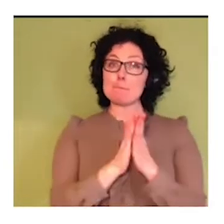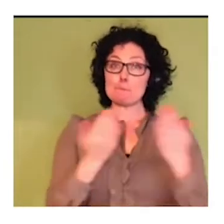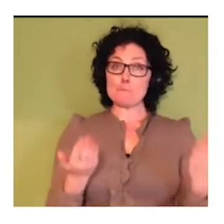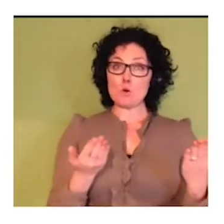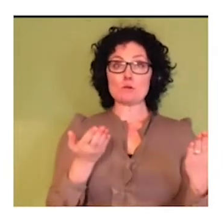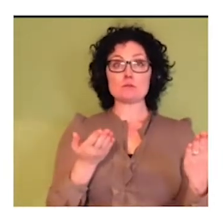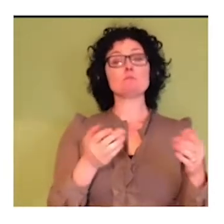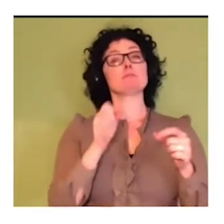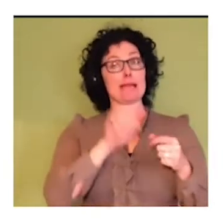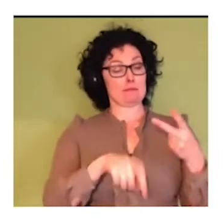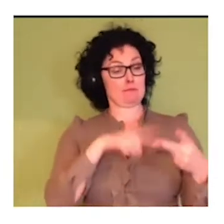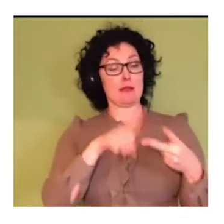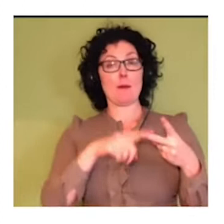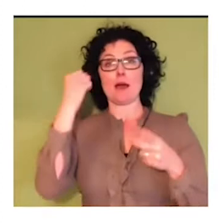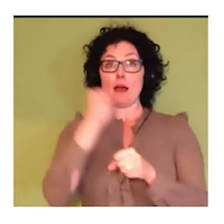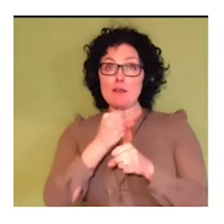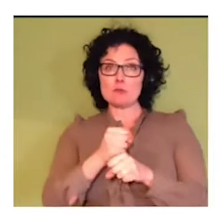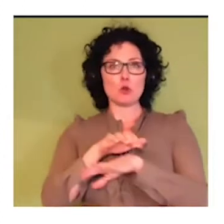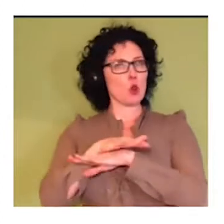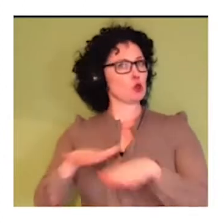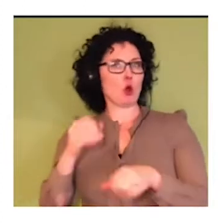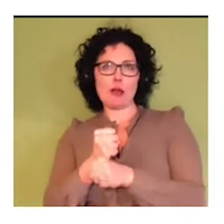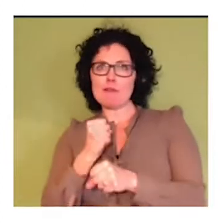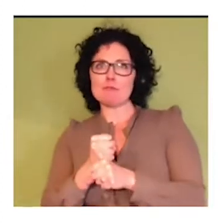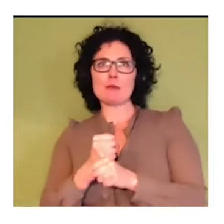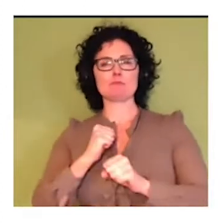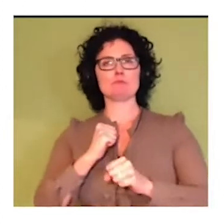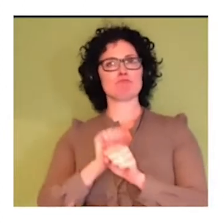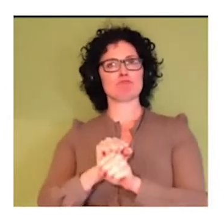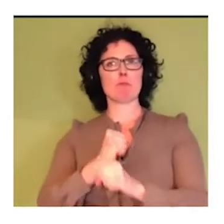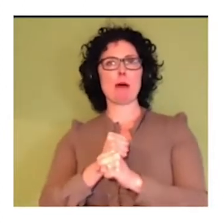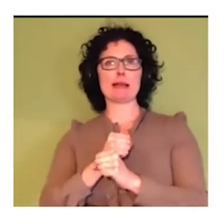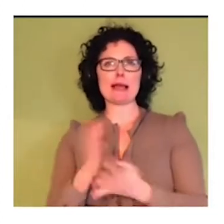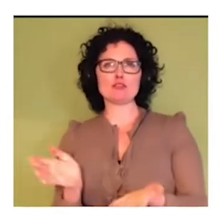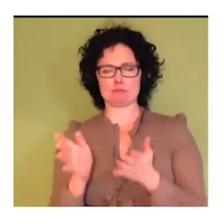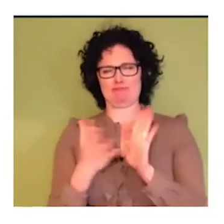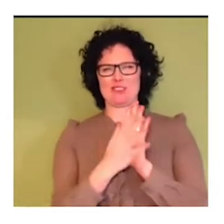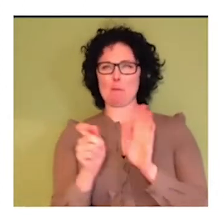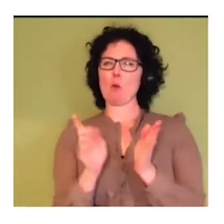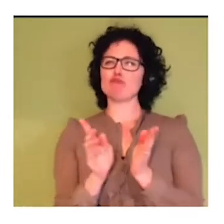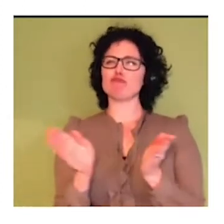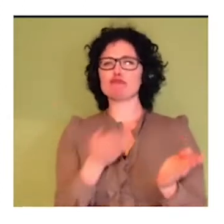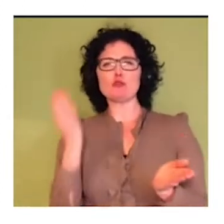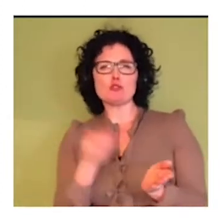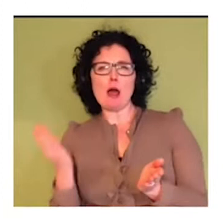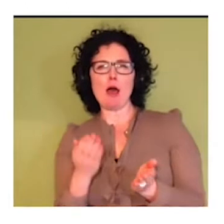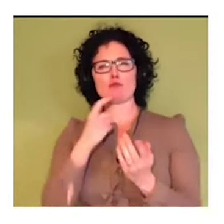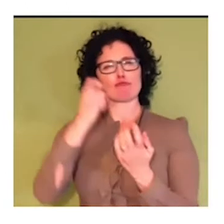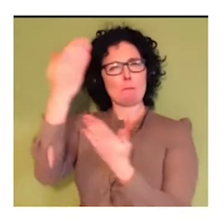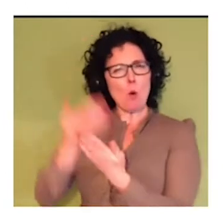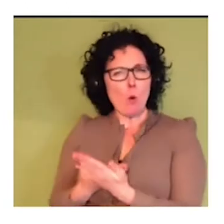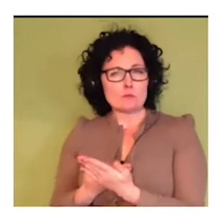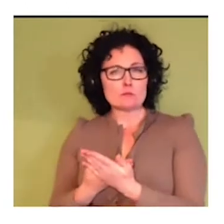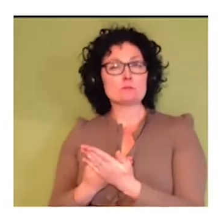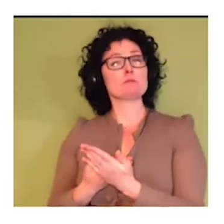government and non-governmental organizations where they're producing maybe a brochure or a big report or something like that. EPUB